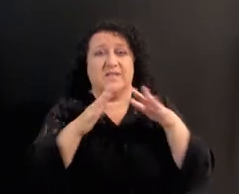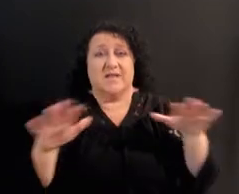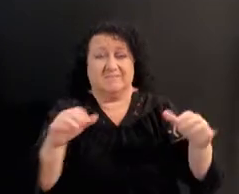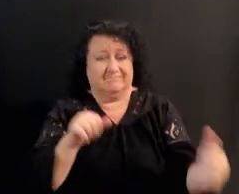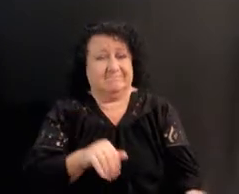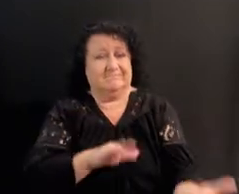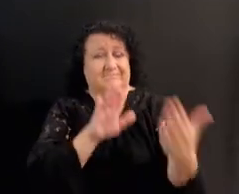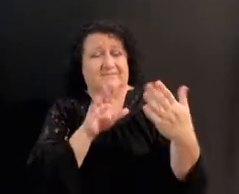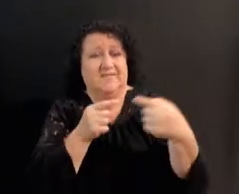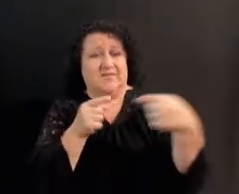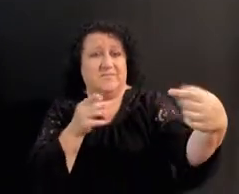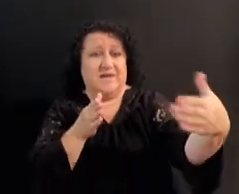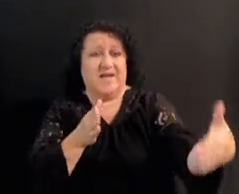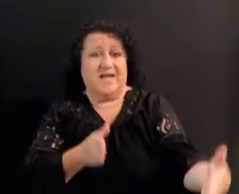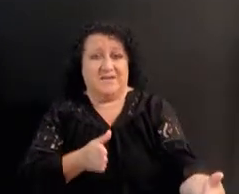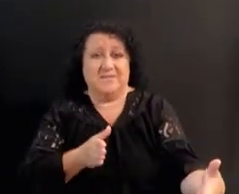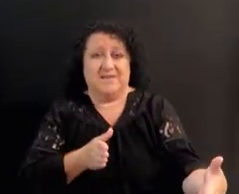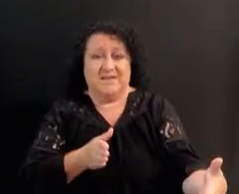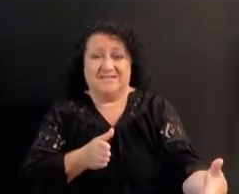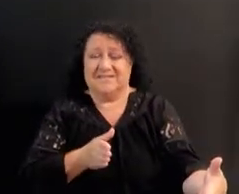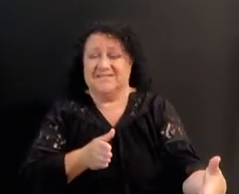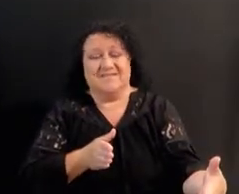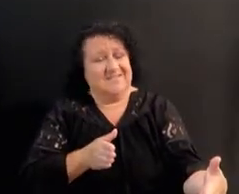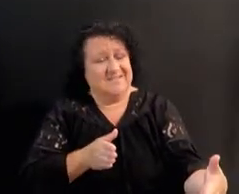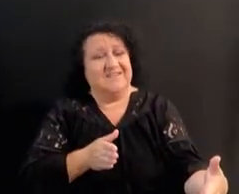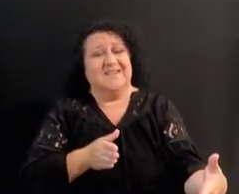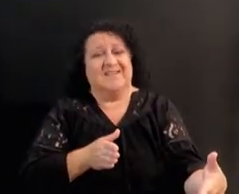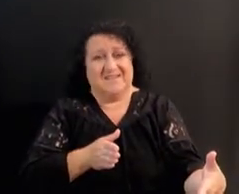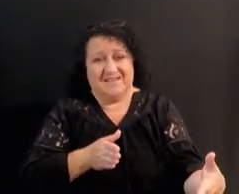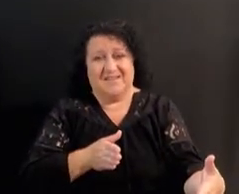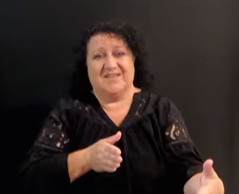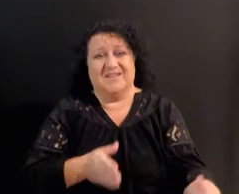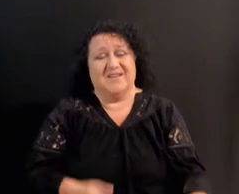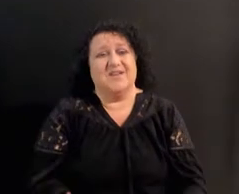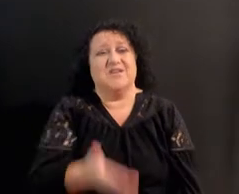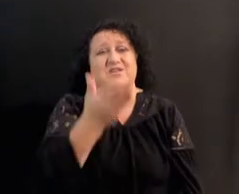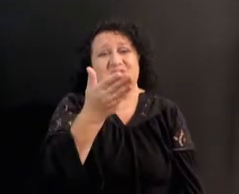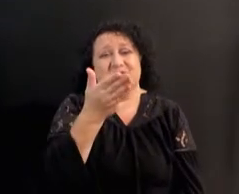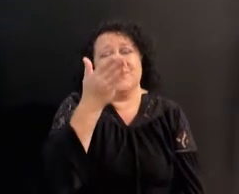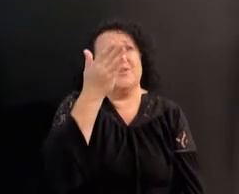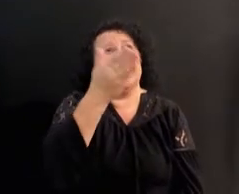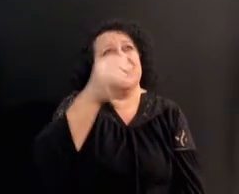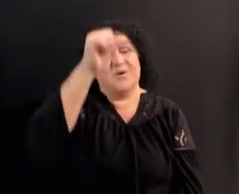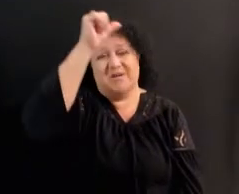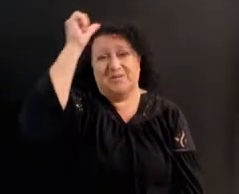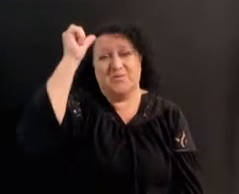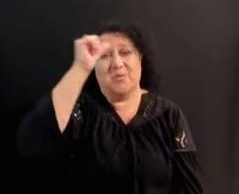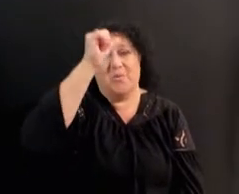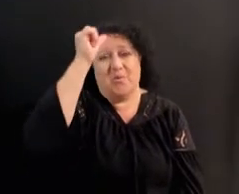enemies. You anoint my head with oil.